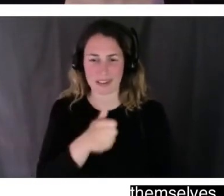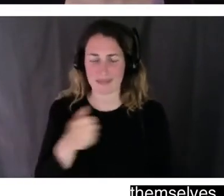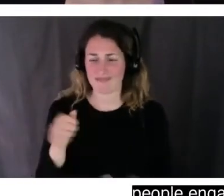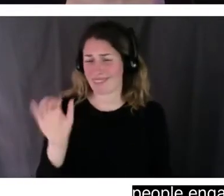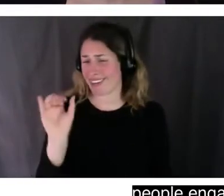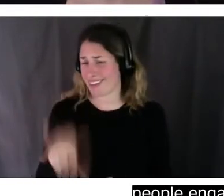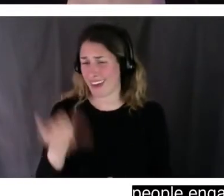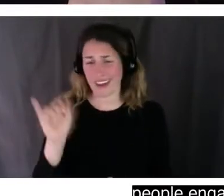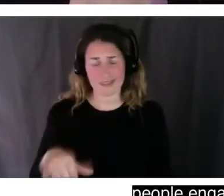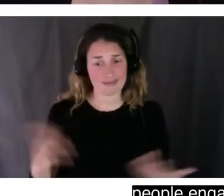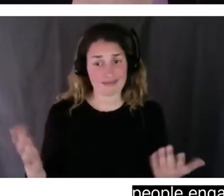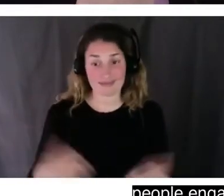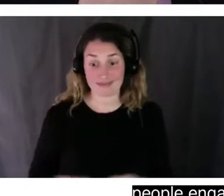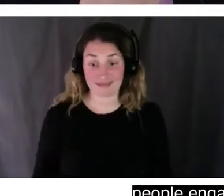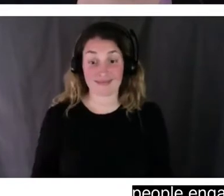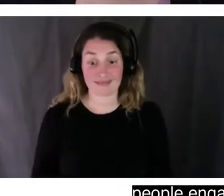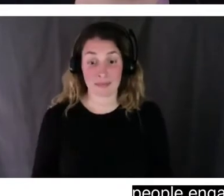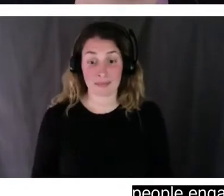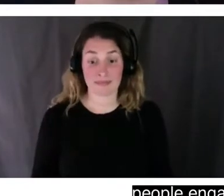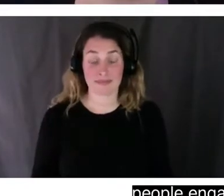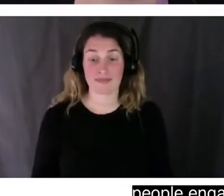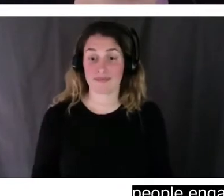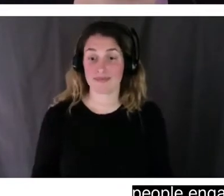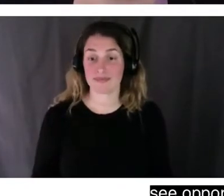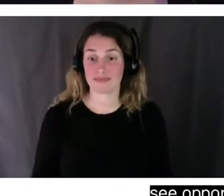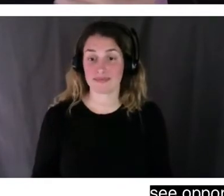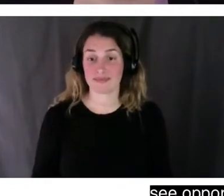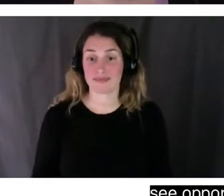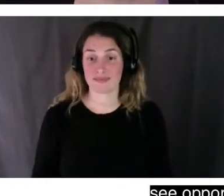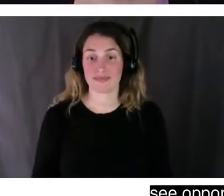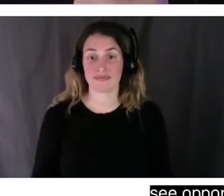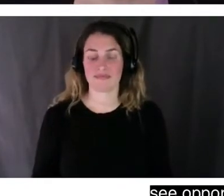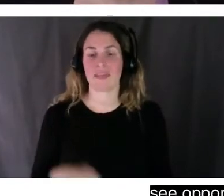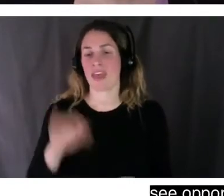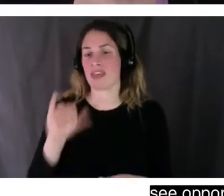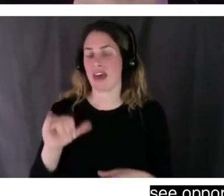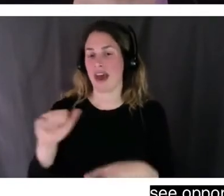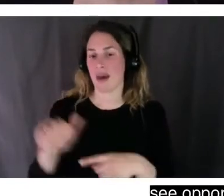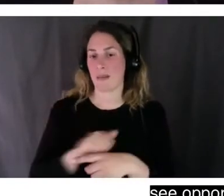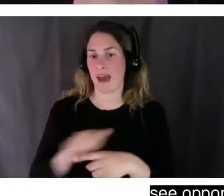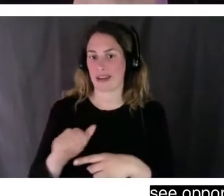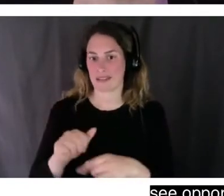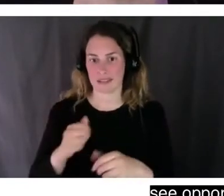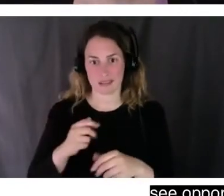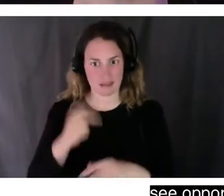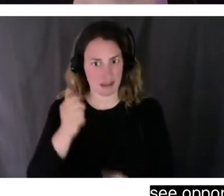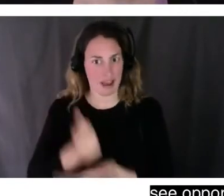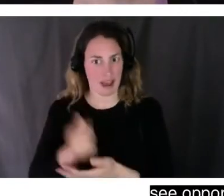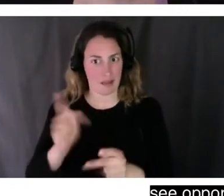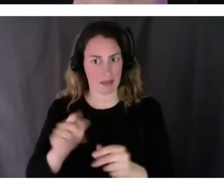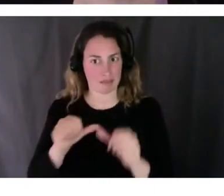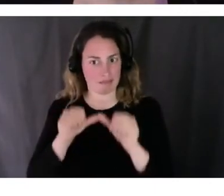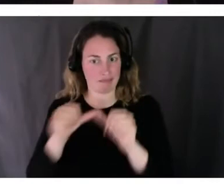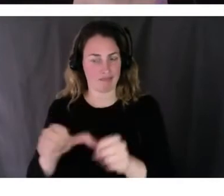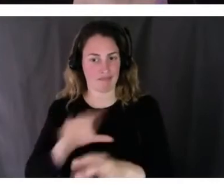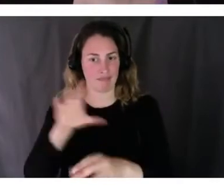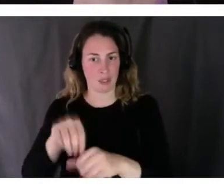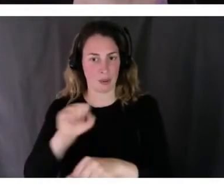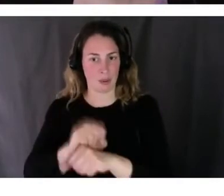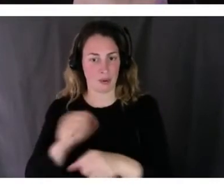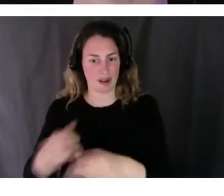And that's what keeps people engaged in the workplace when they see opportunity, for example, to develop their